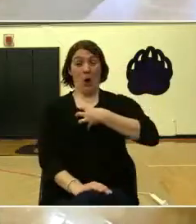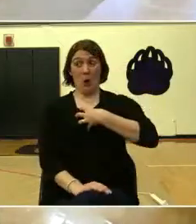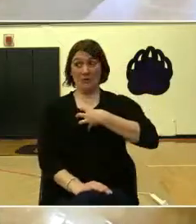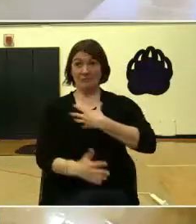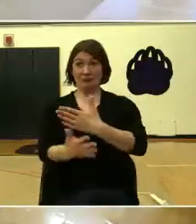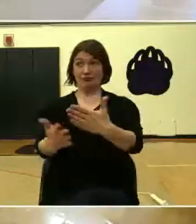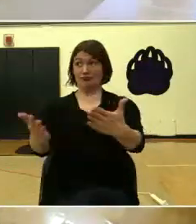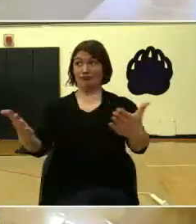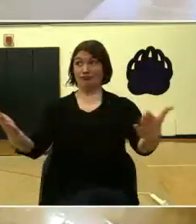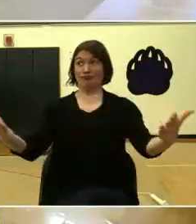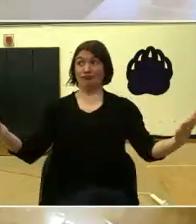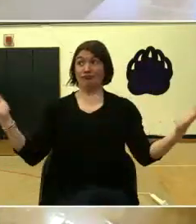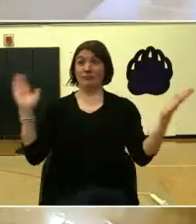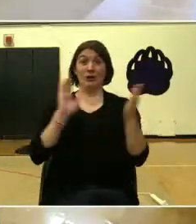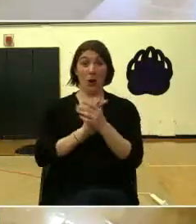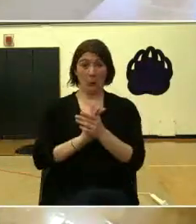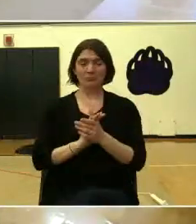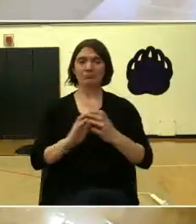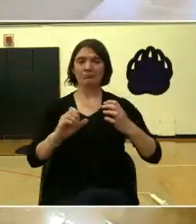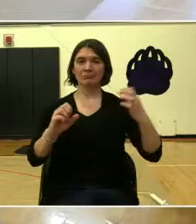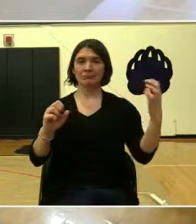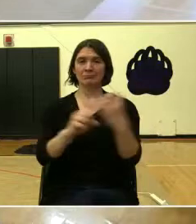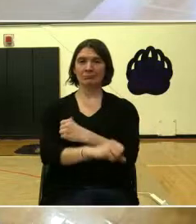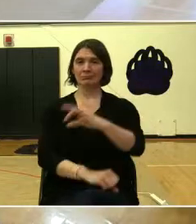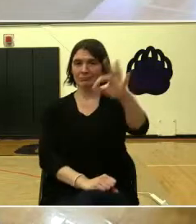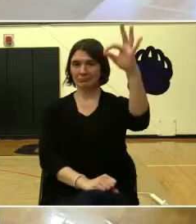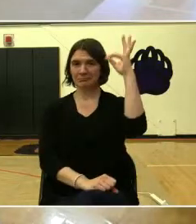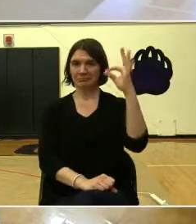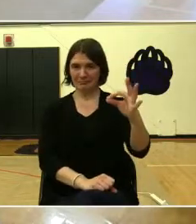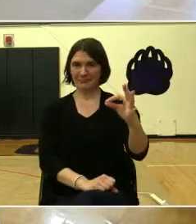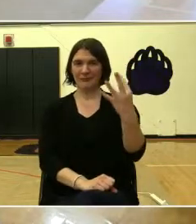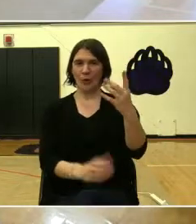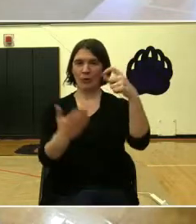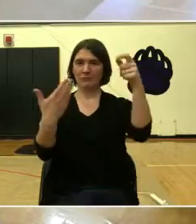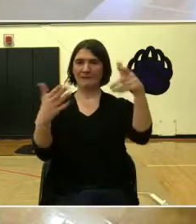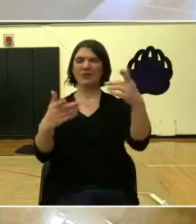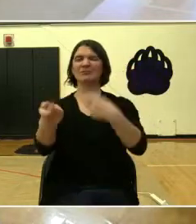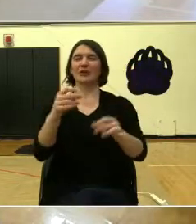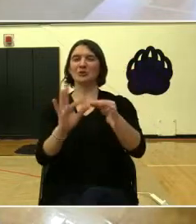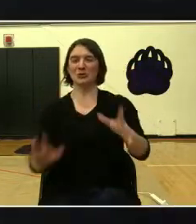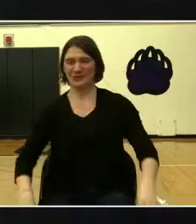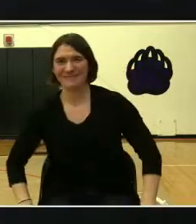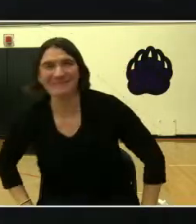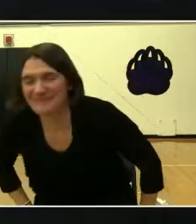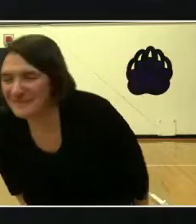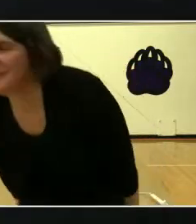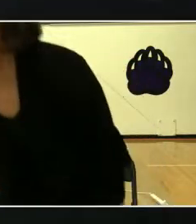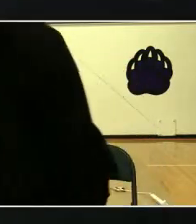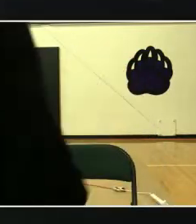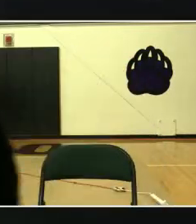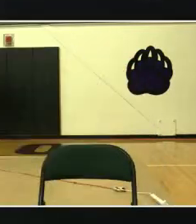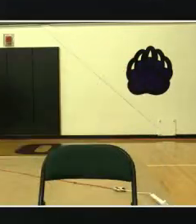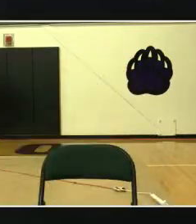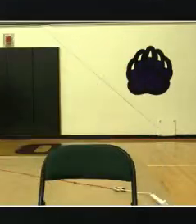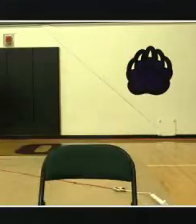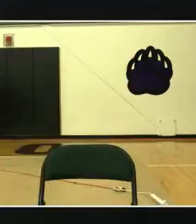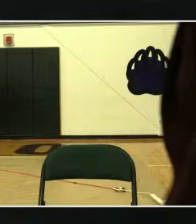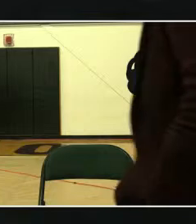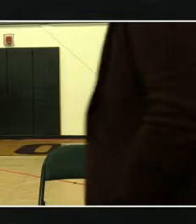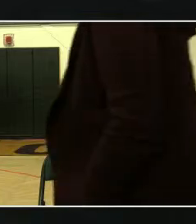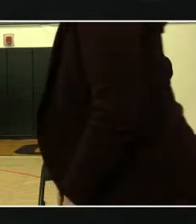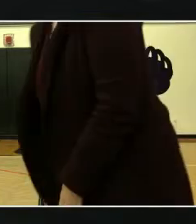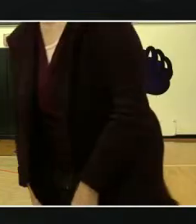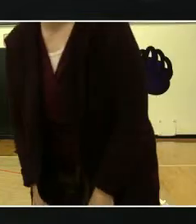rise and say nay the eyes appear to have it the eyes do have it and you've adopted Article 4 for